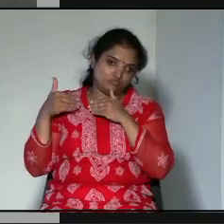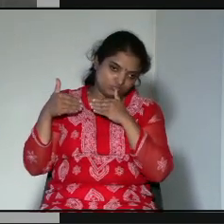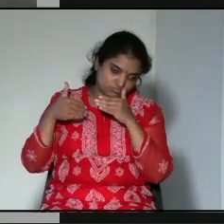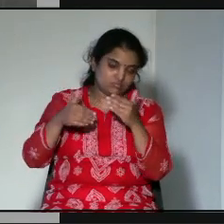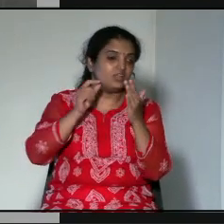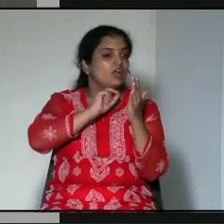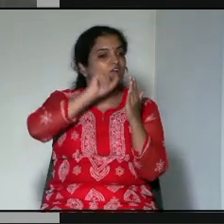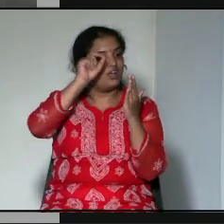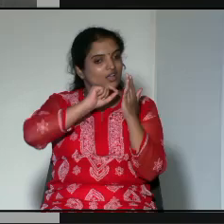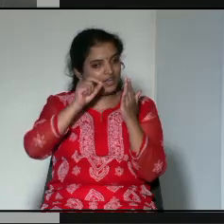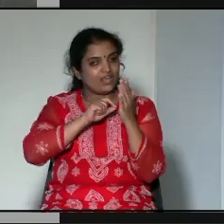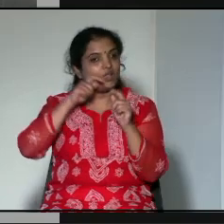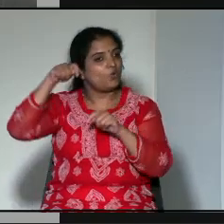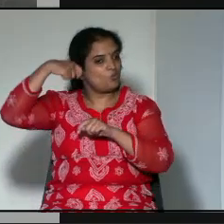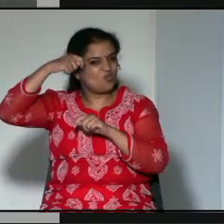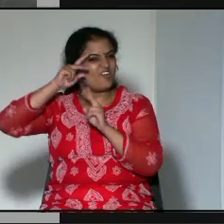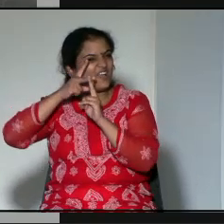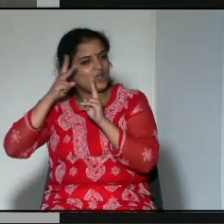artists, filmmakers would come,